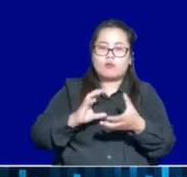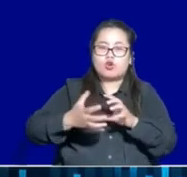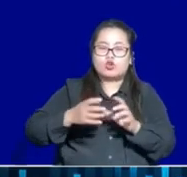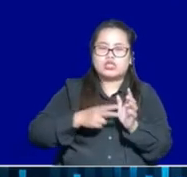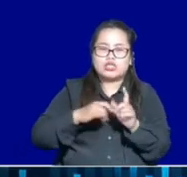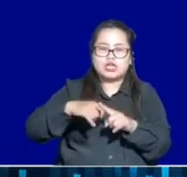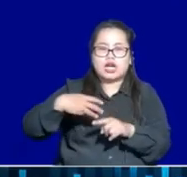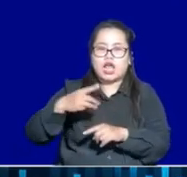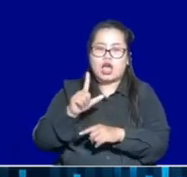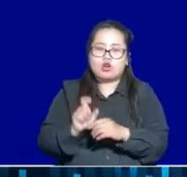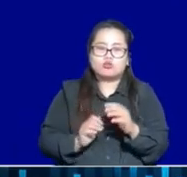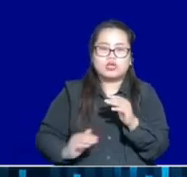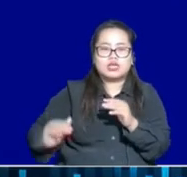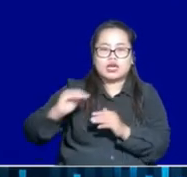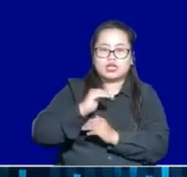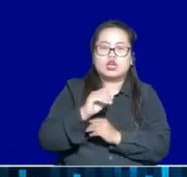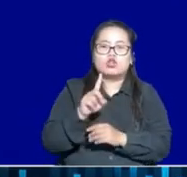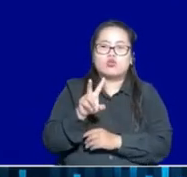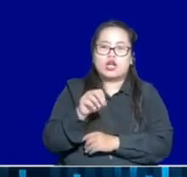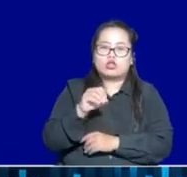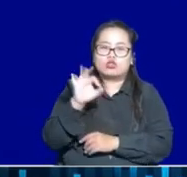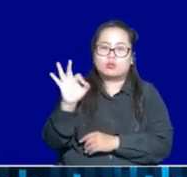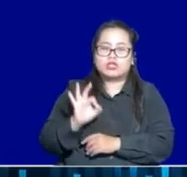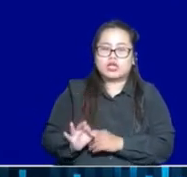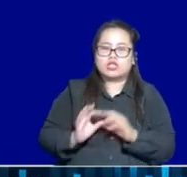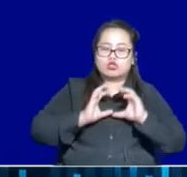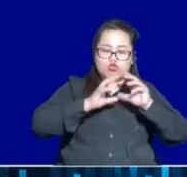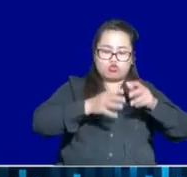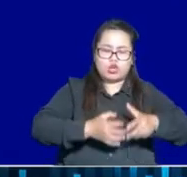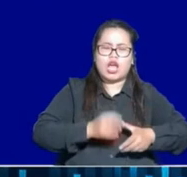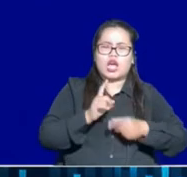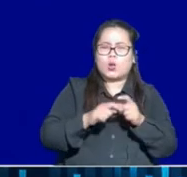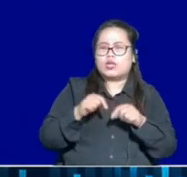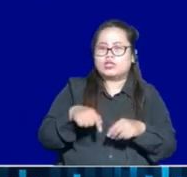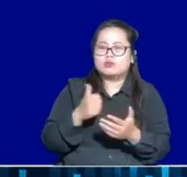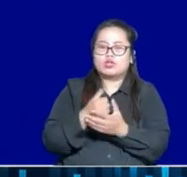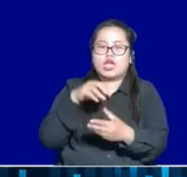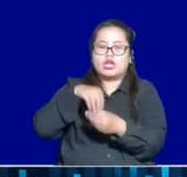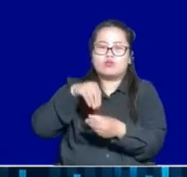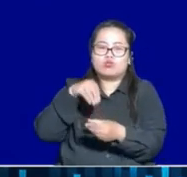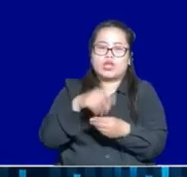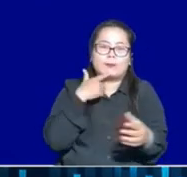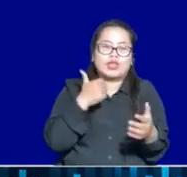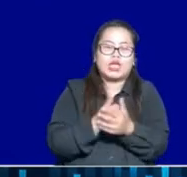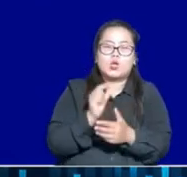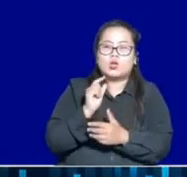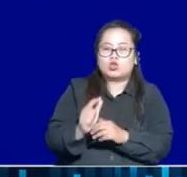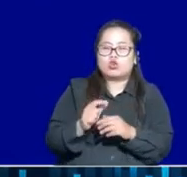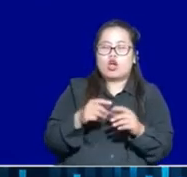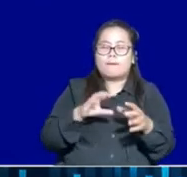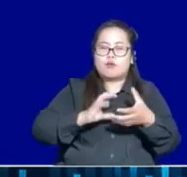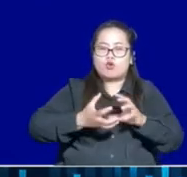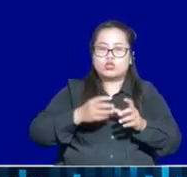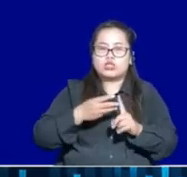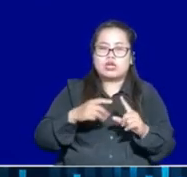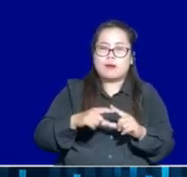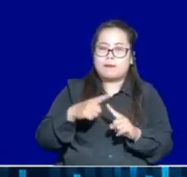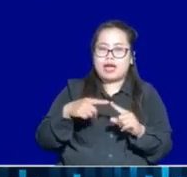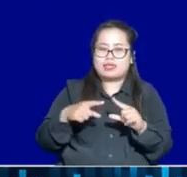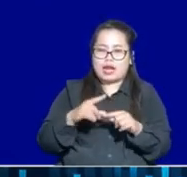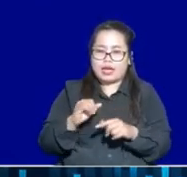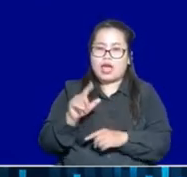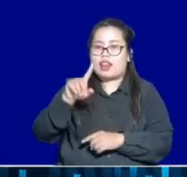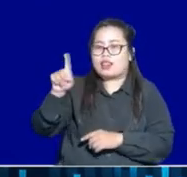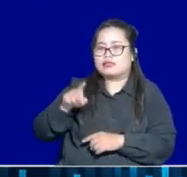critical input for battery production. So So one important question is, what are